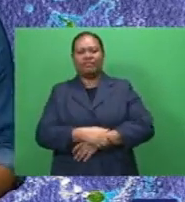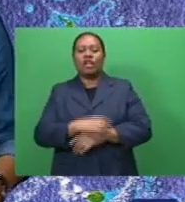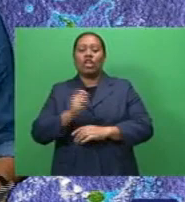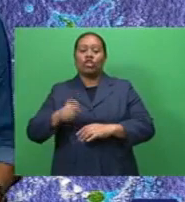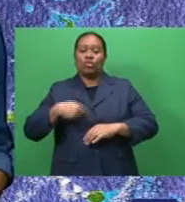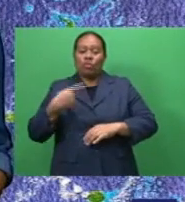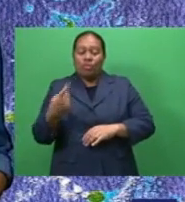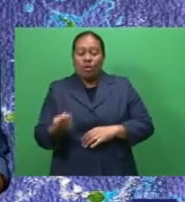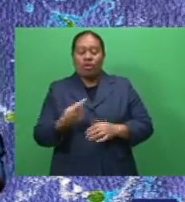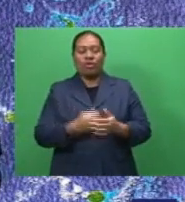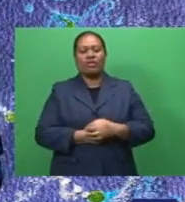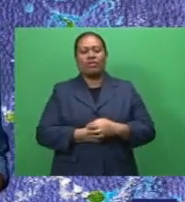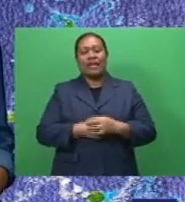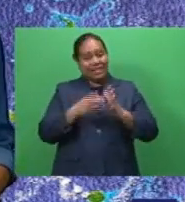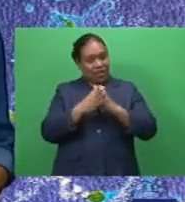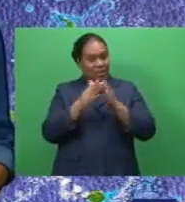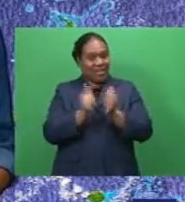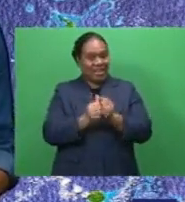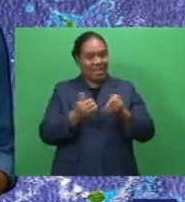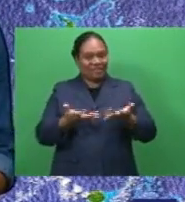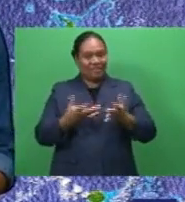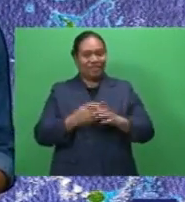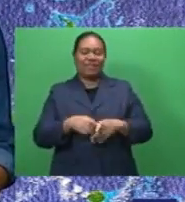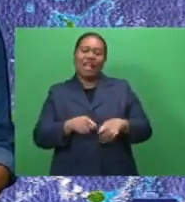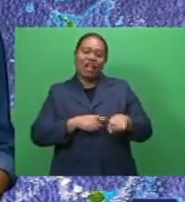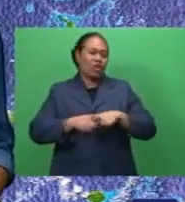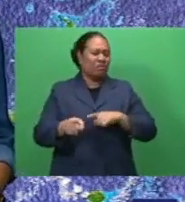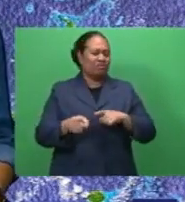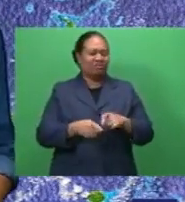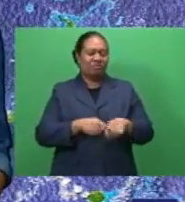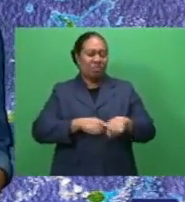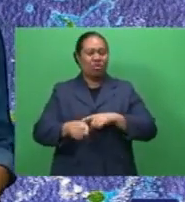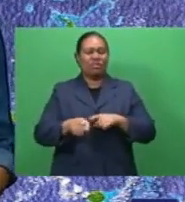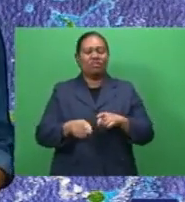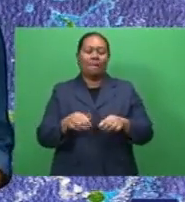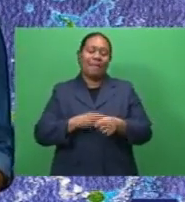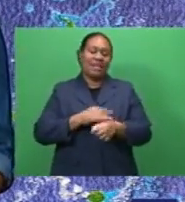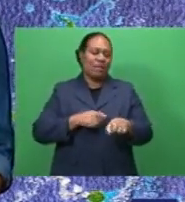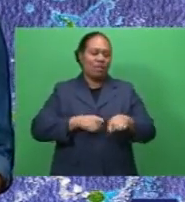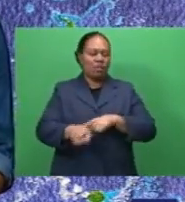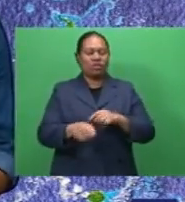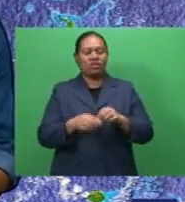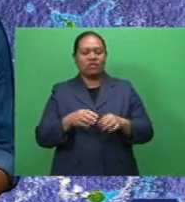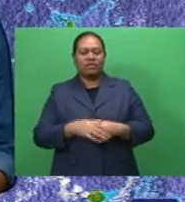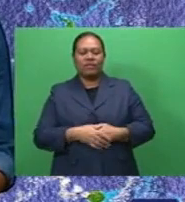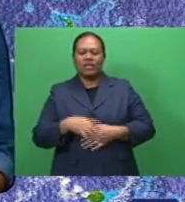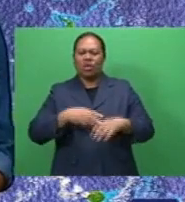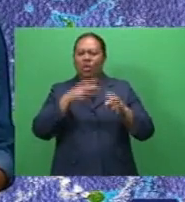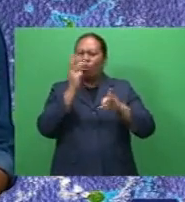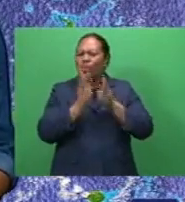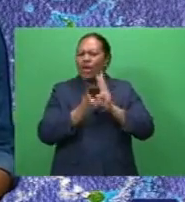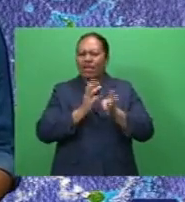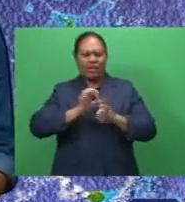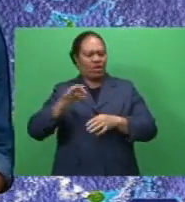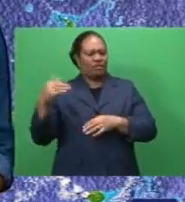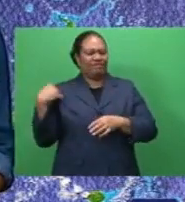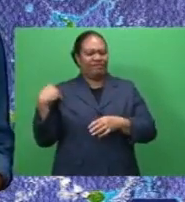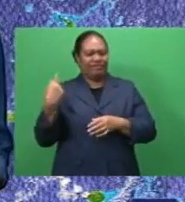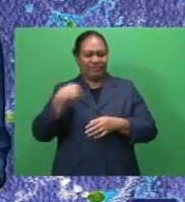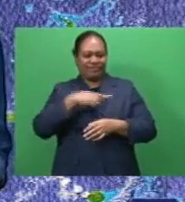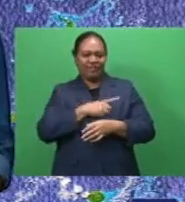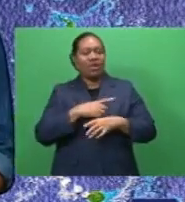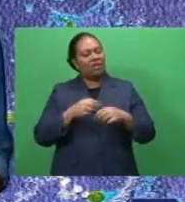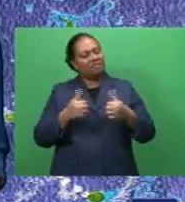tomorrow, it's the weekend and it normally flies away, so make the most of it. The weather will not be a bother, so we are